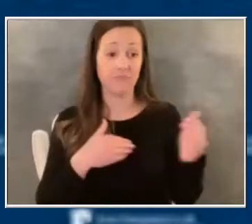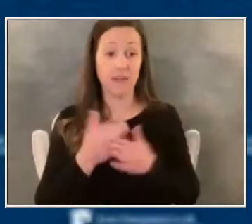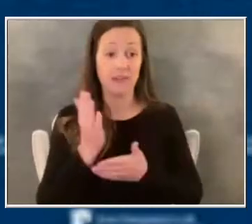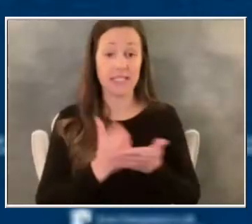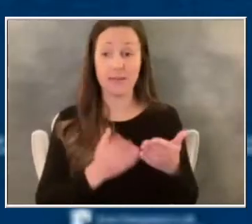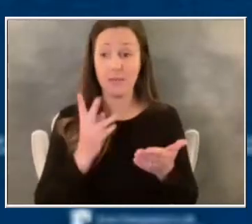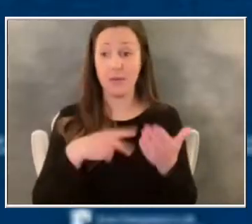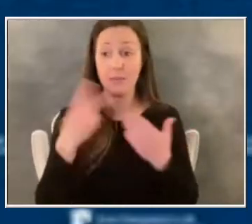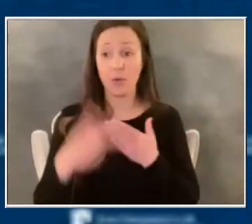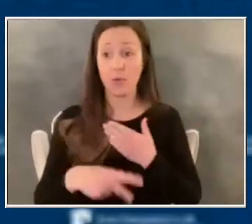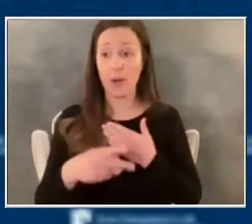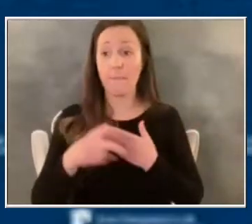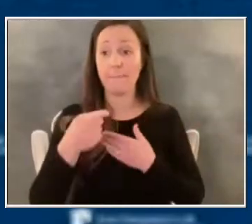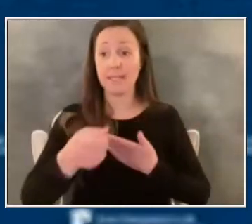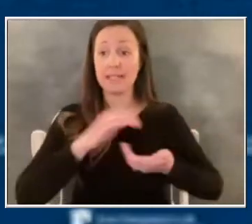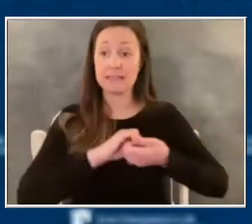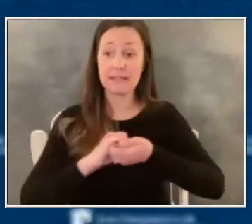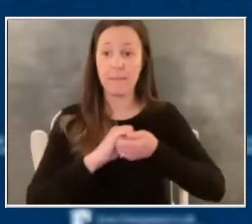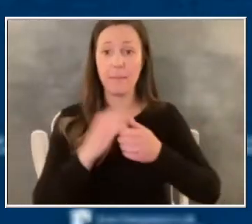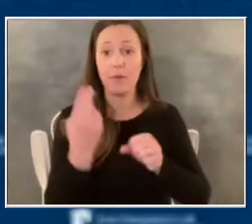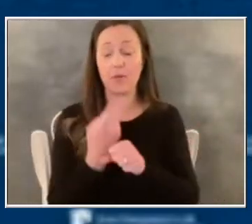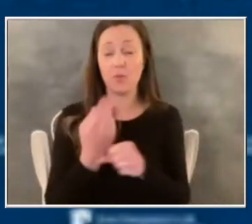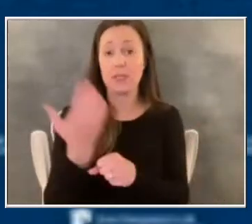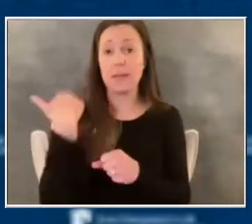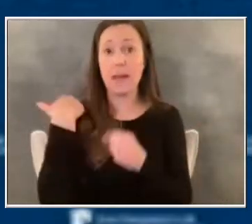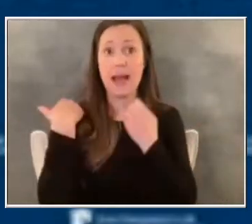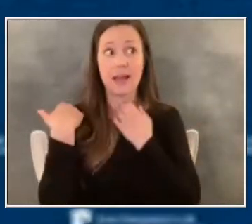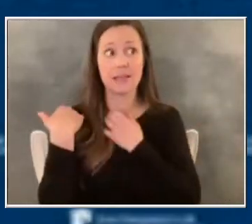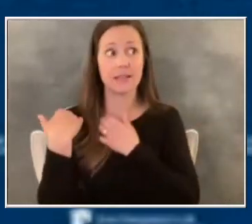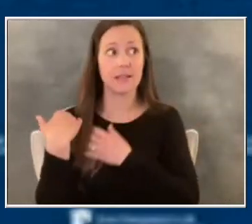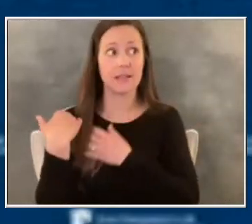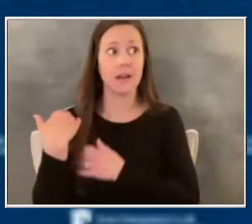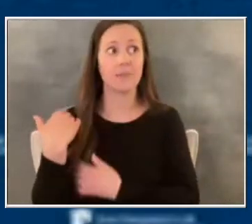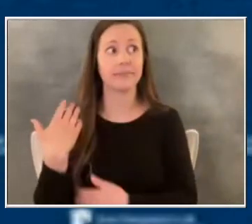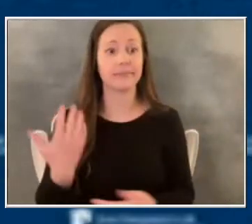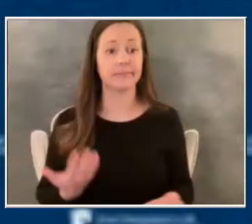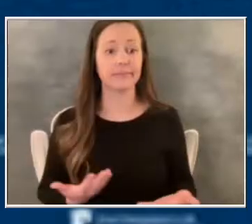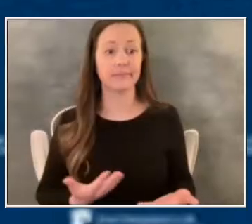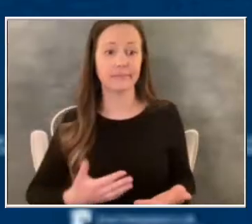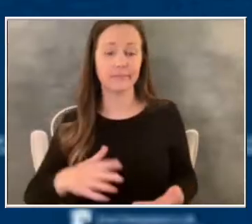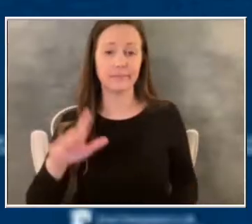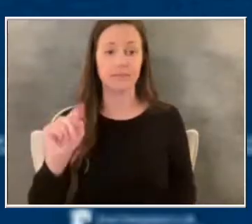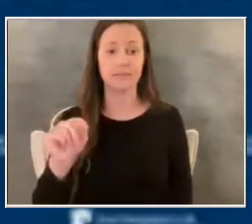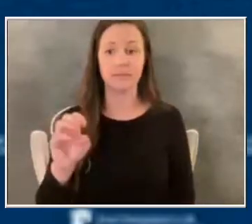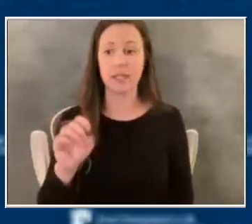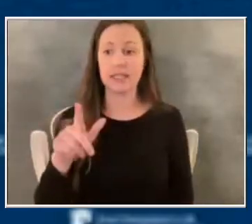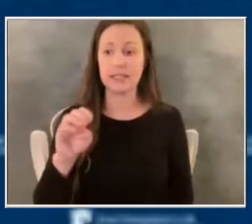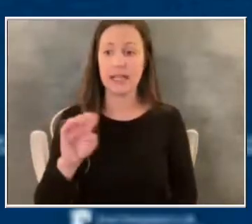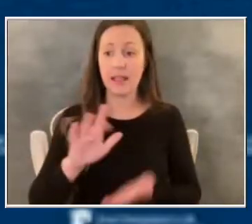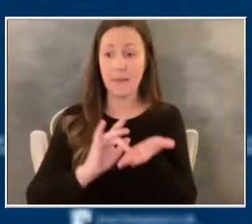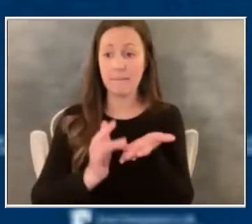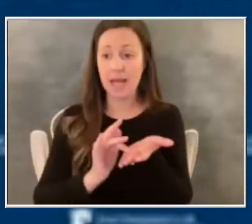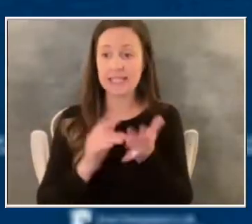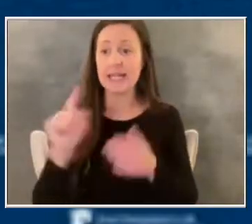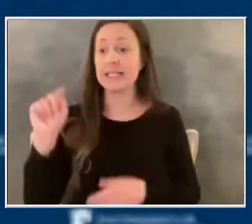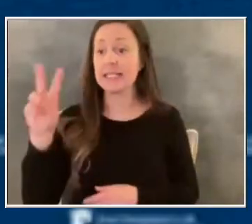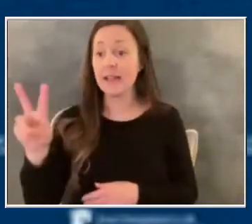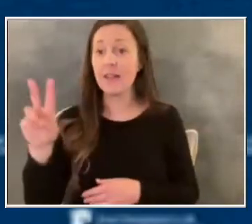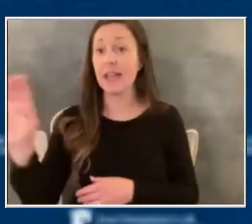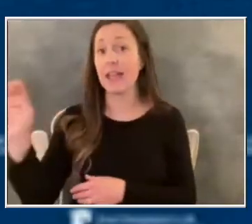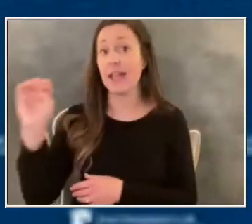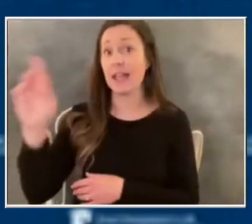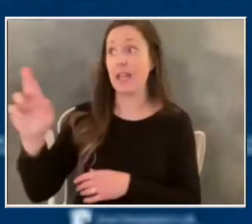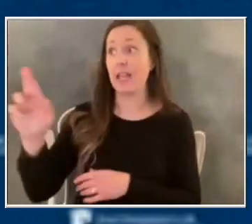have used in the past, which is including, the telemedicine TV in the emergency room where you